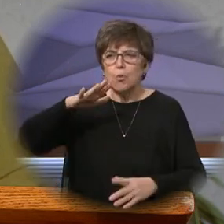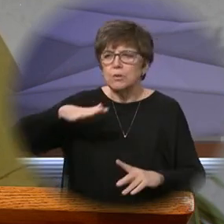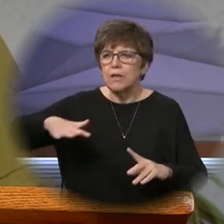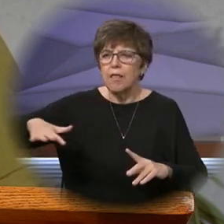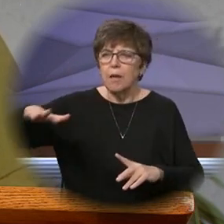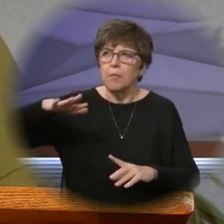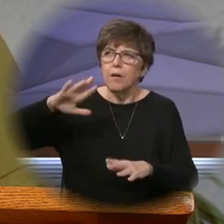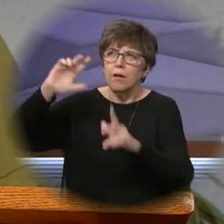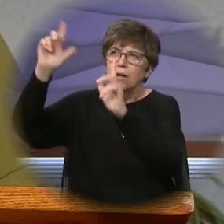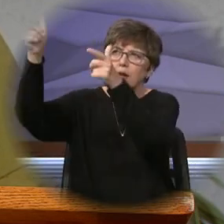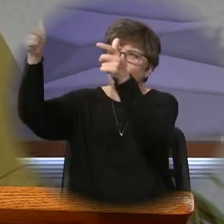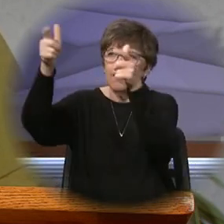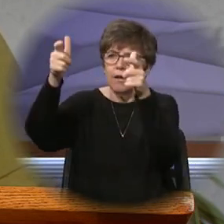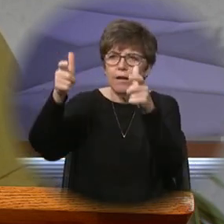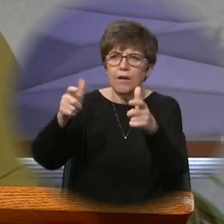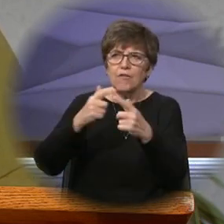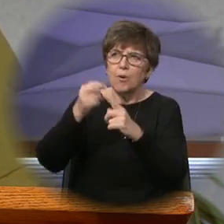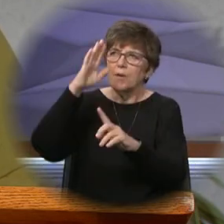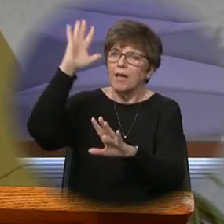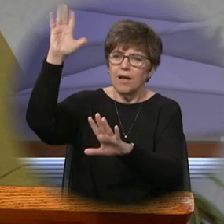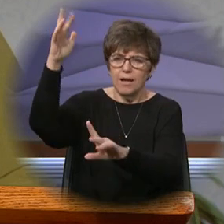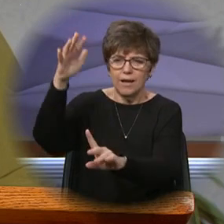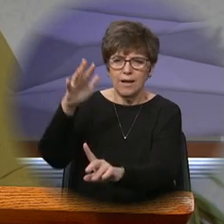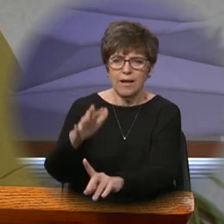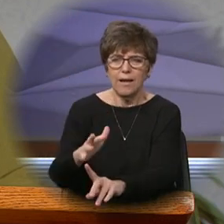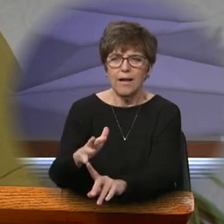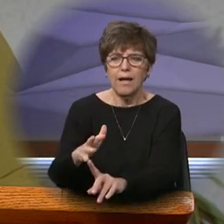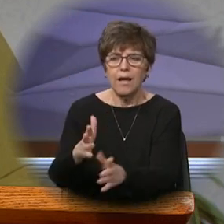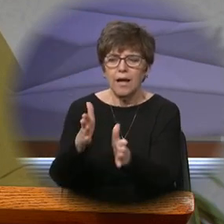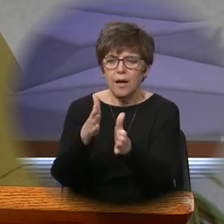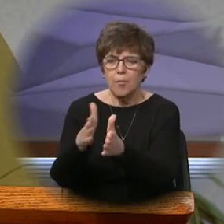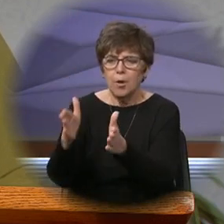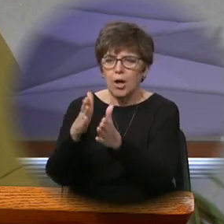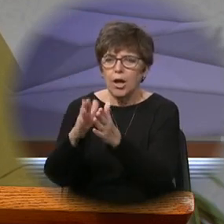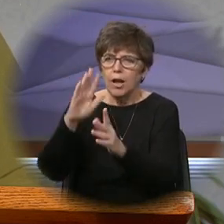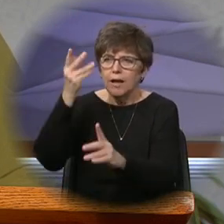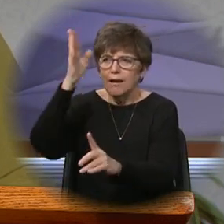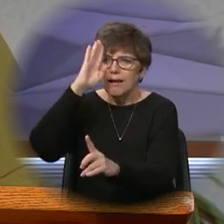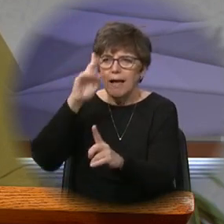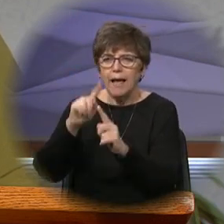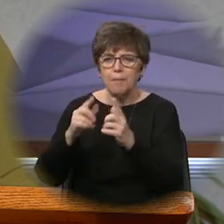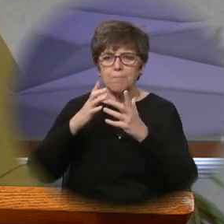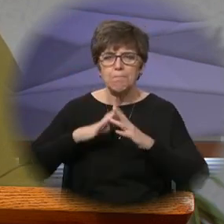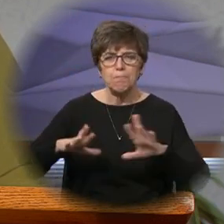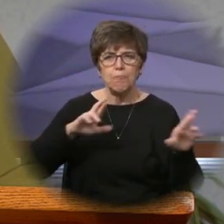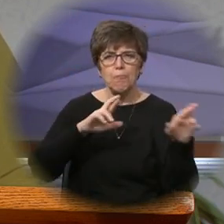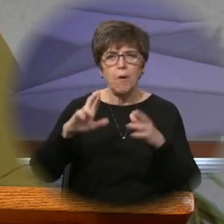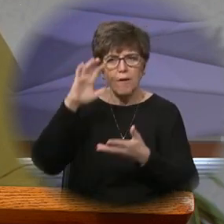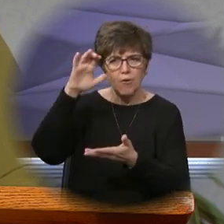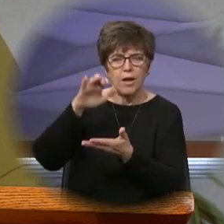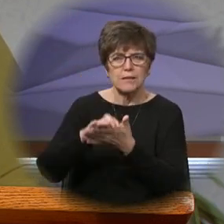coming down out of heaven from God, prepared as a bride adorned for her husband.